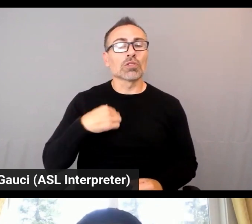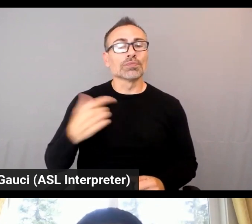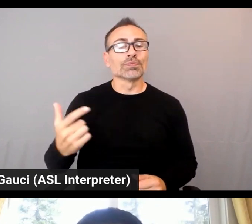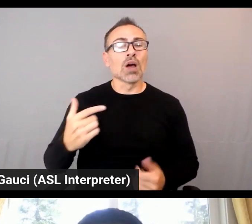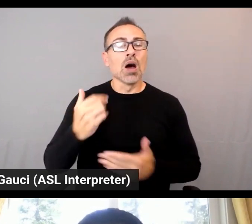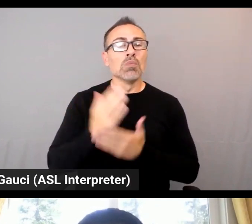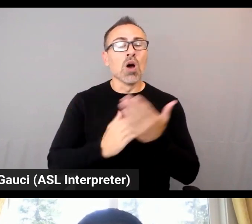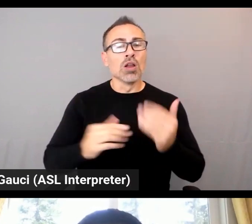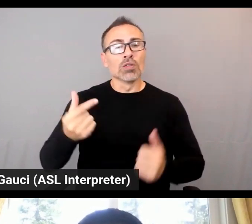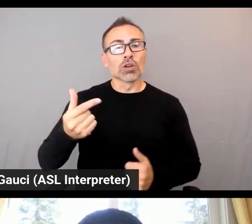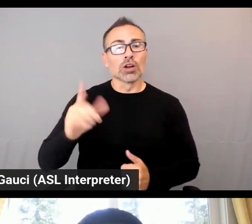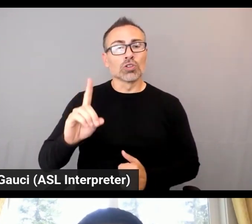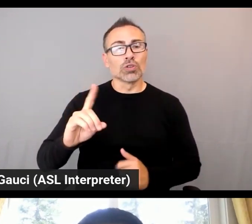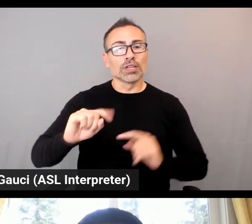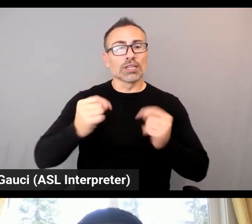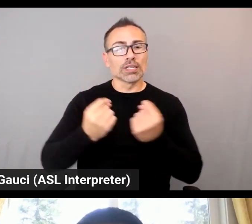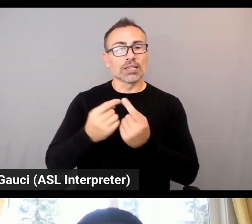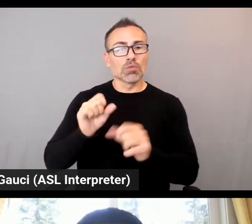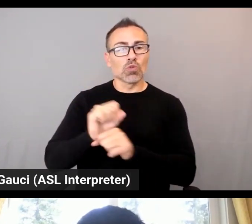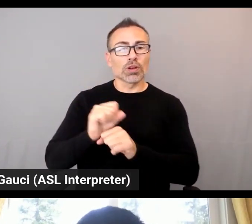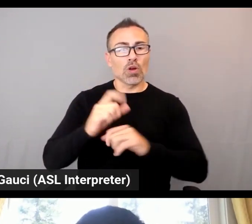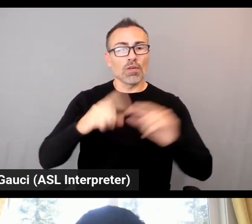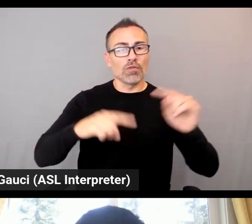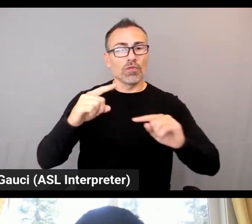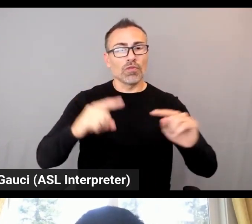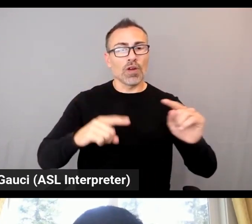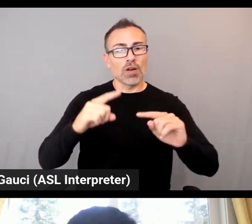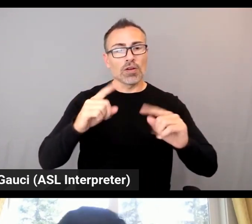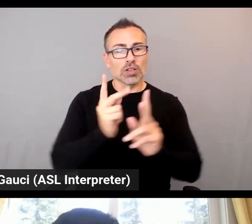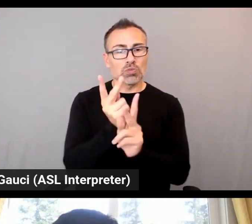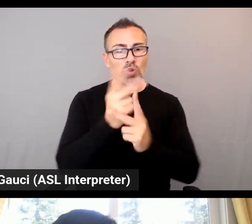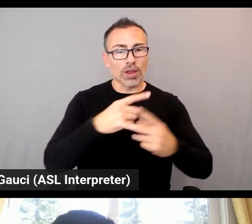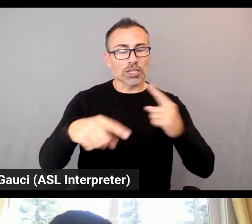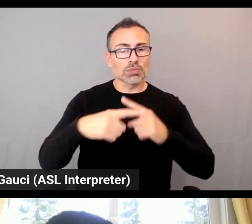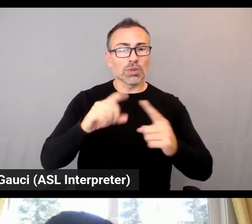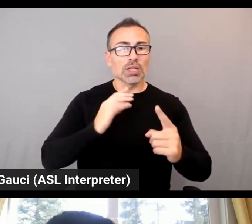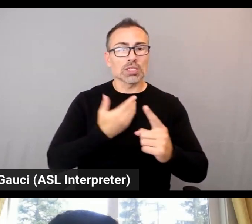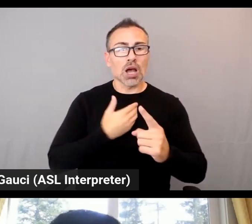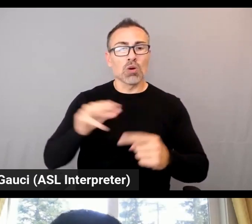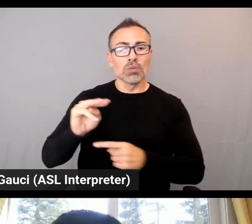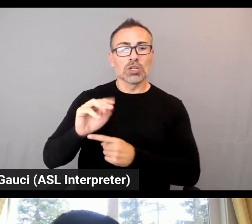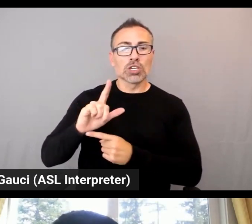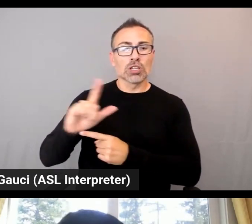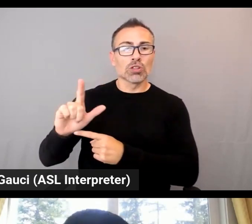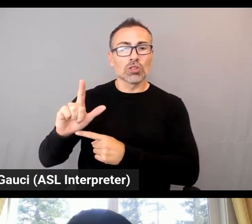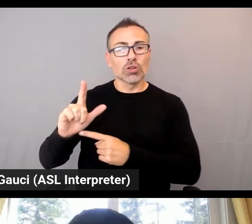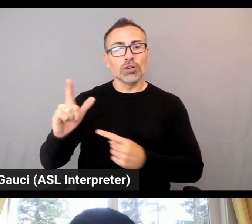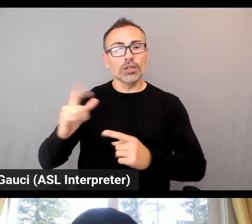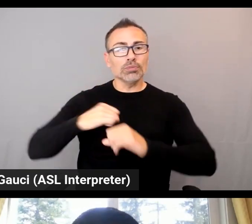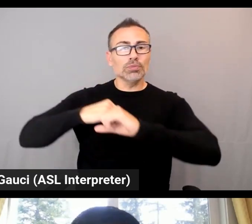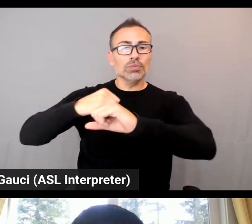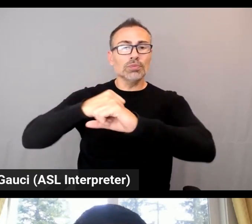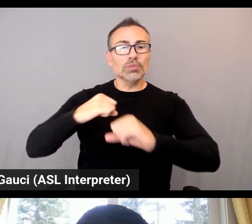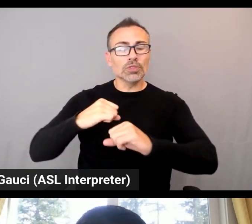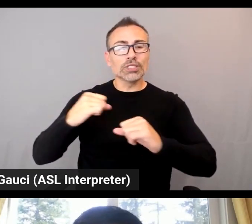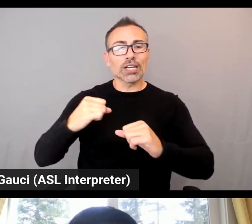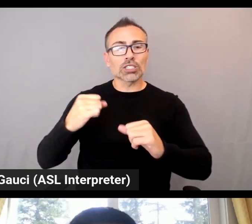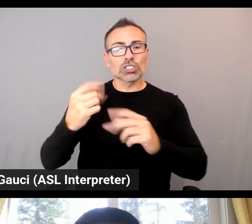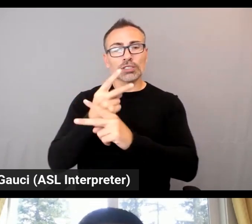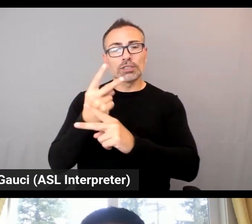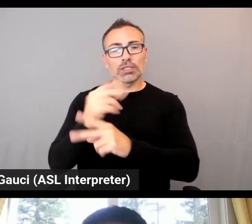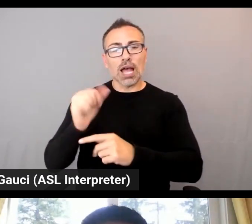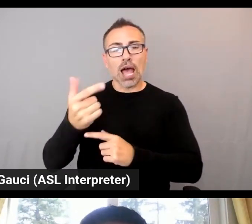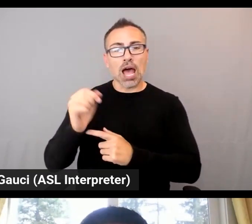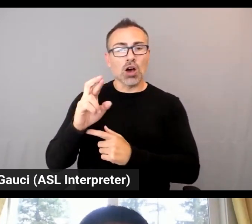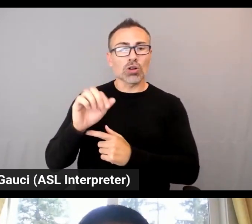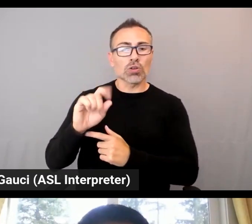various projects as well as our machine learning detection algorithms, and excited to talk about today how we work together with the RDS